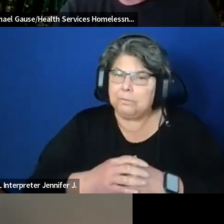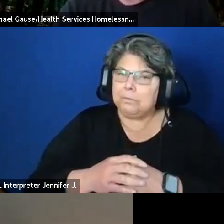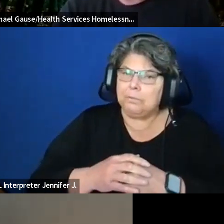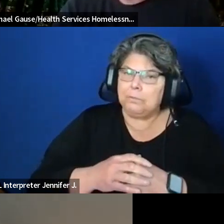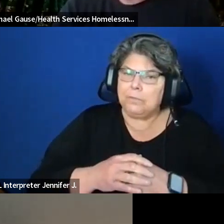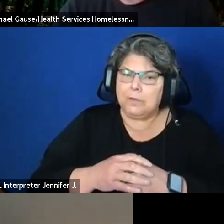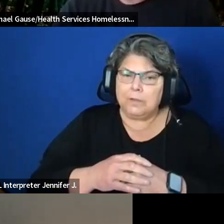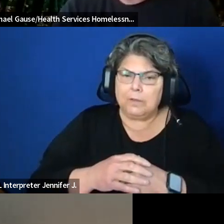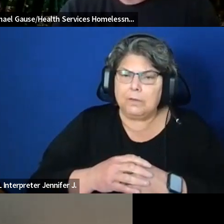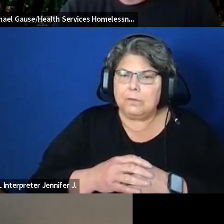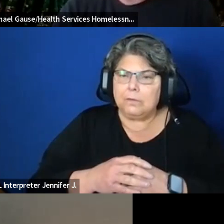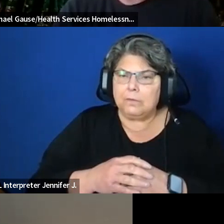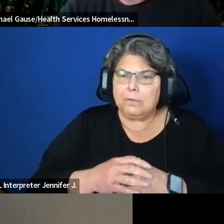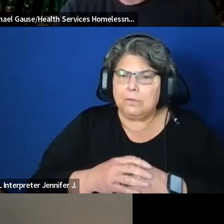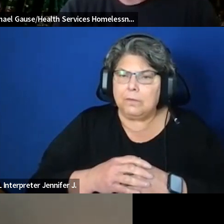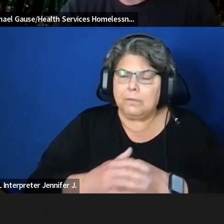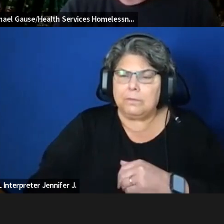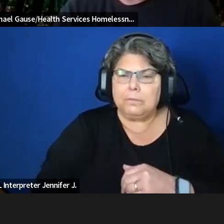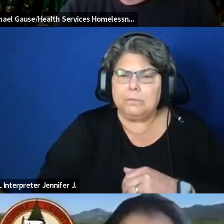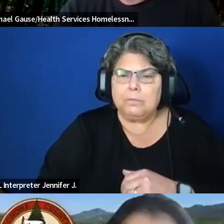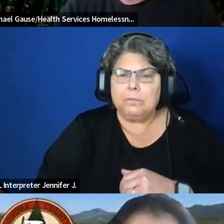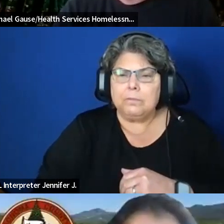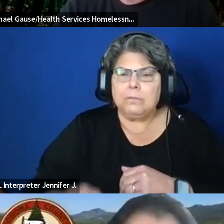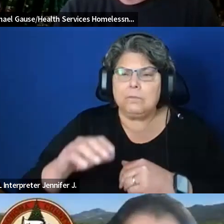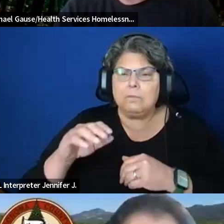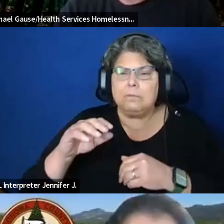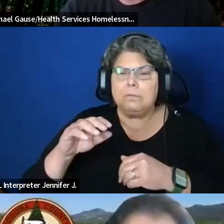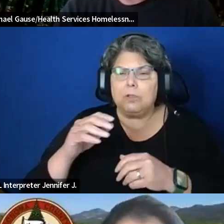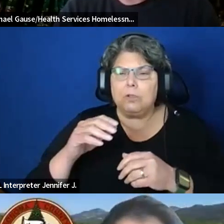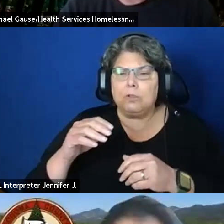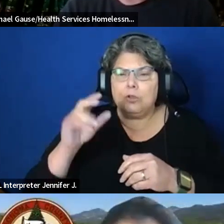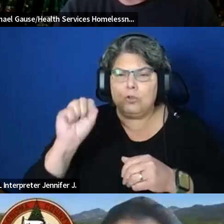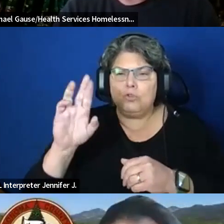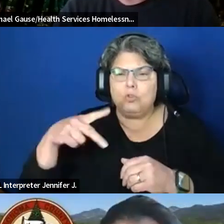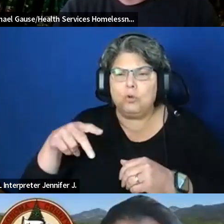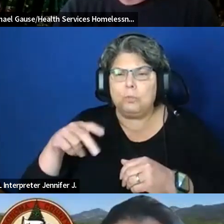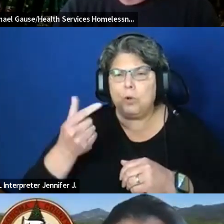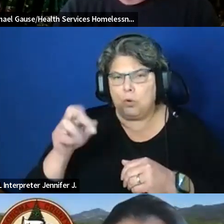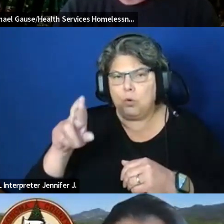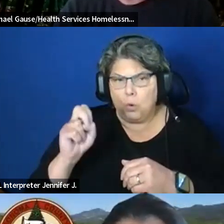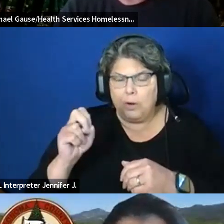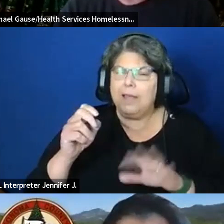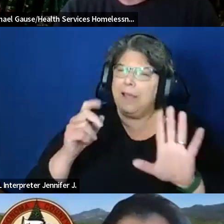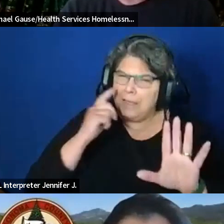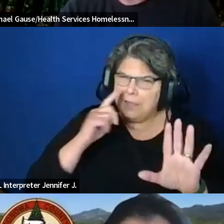may, too. Sure. I think there's an interesting part to this, which is